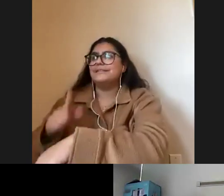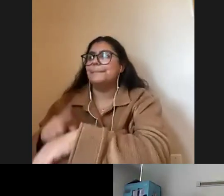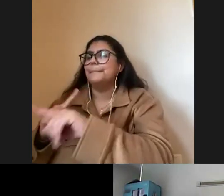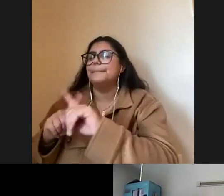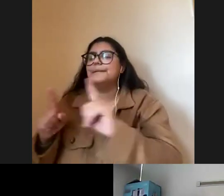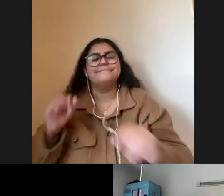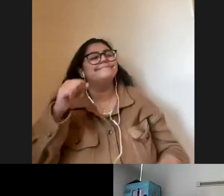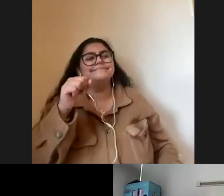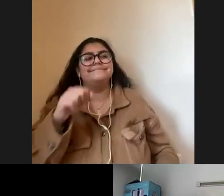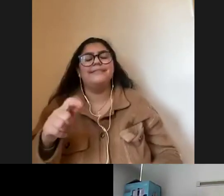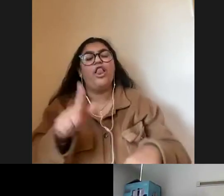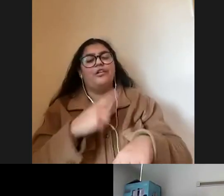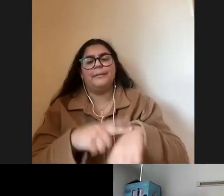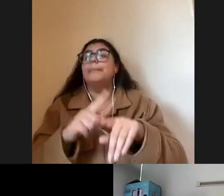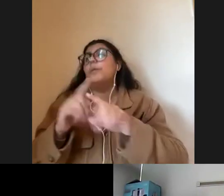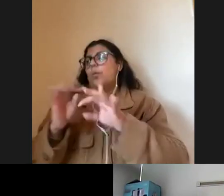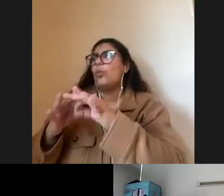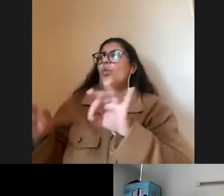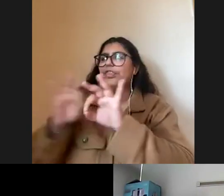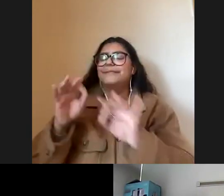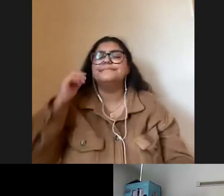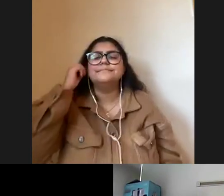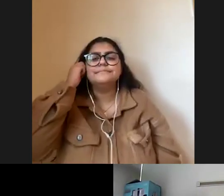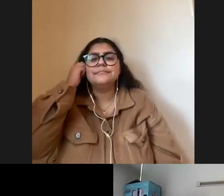does make a lot of sense. Yeah. totally worth it. Um,